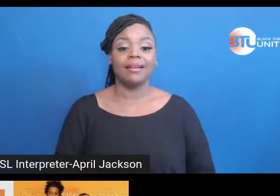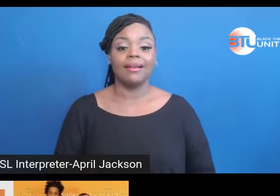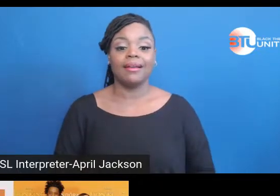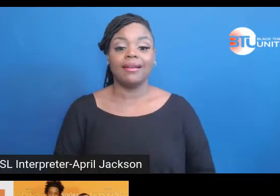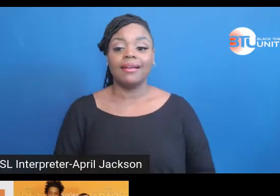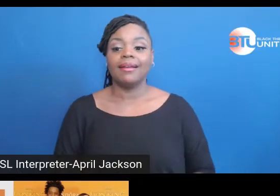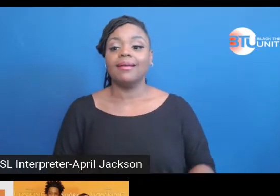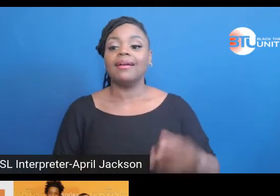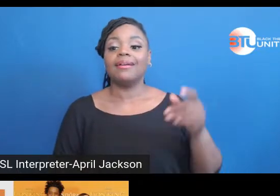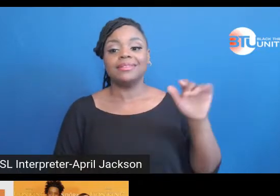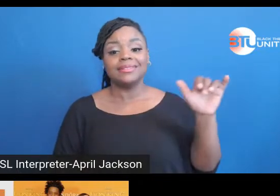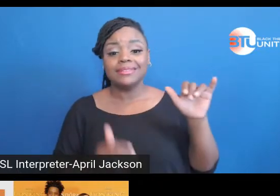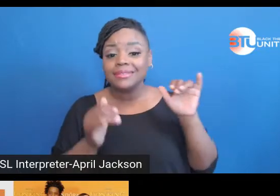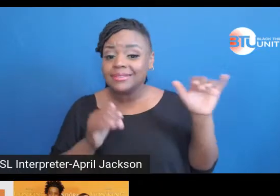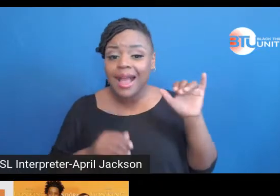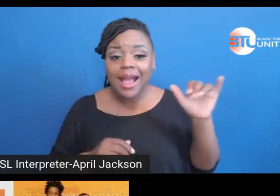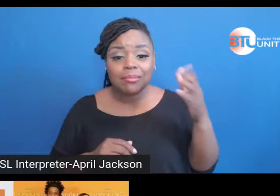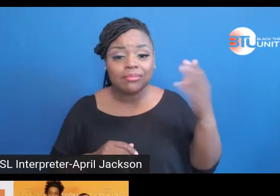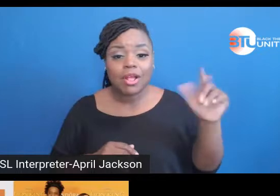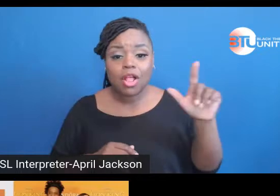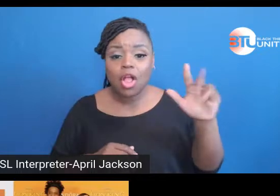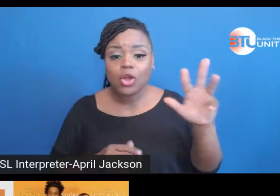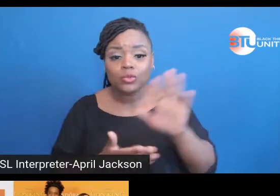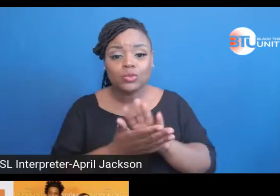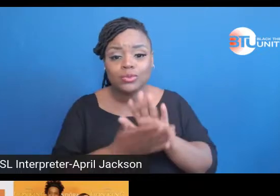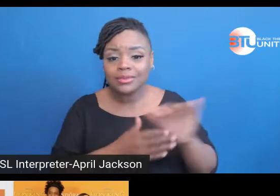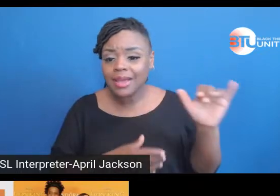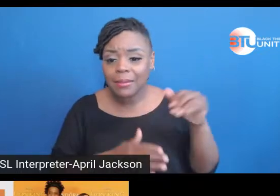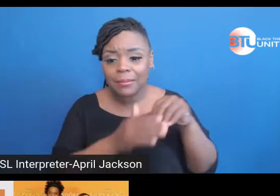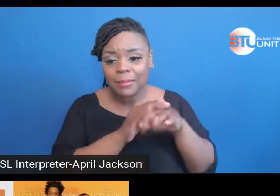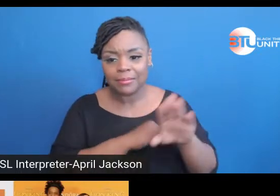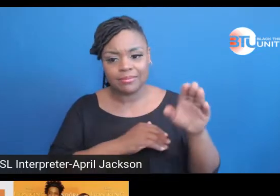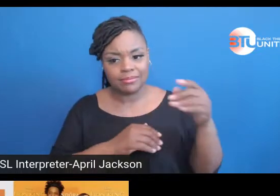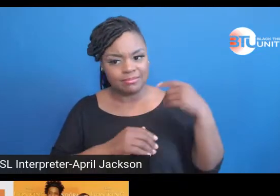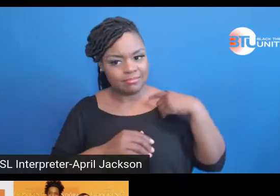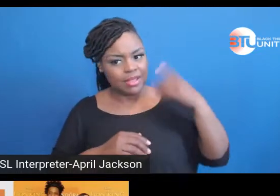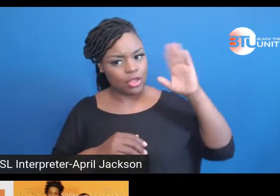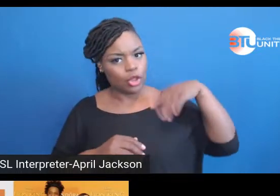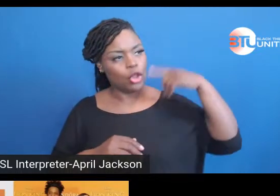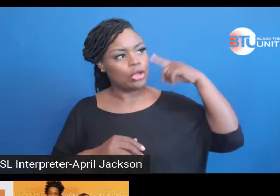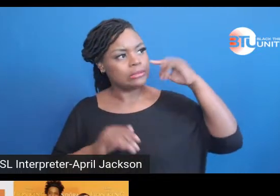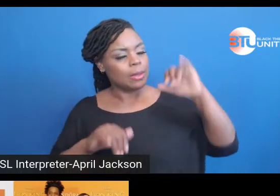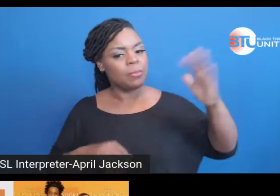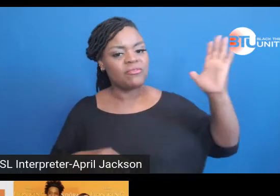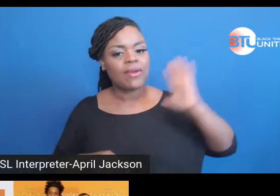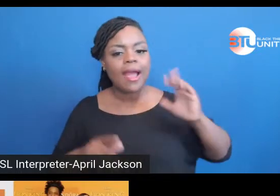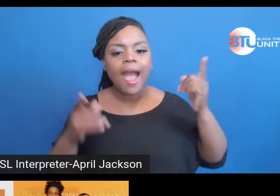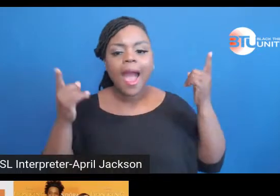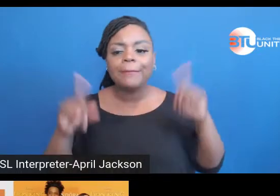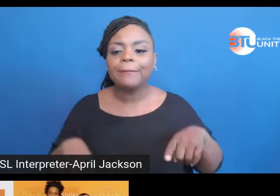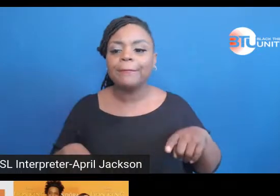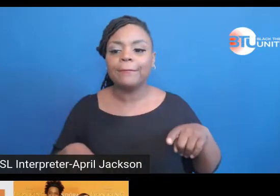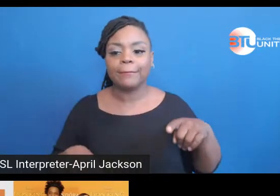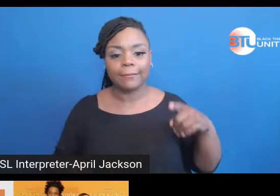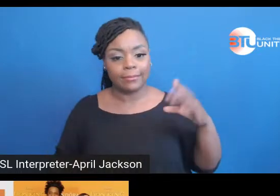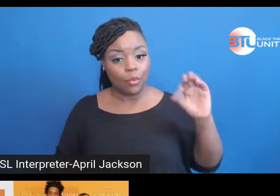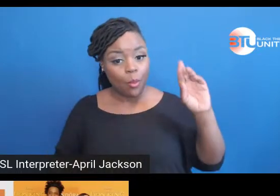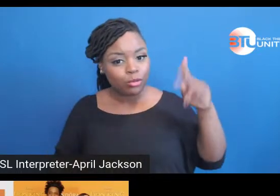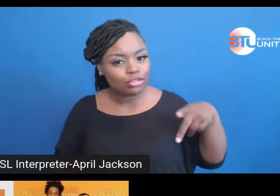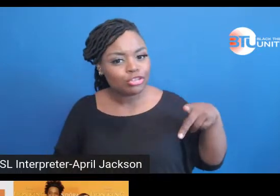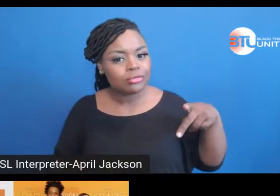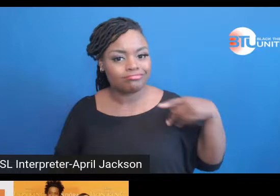it, not at the same time, but a similar lecture where they told us that corporations, once you form a corporation, it's its own